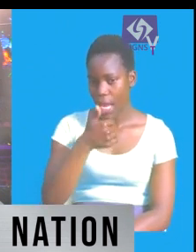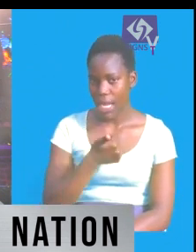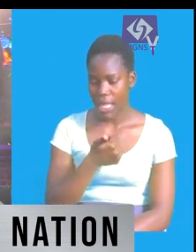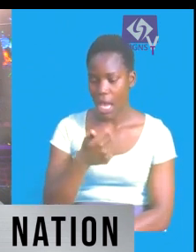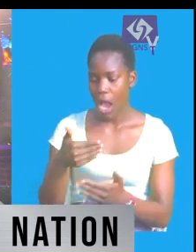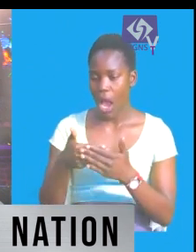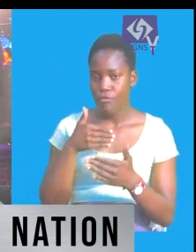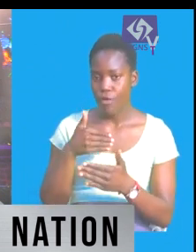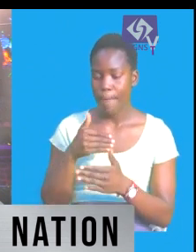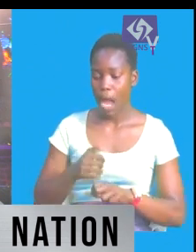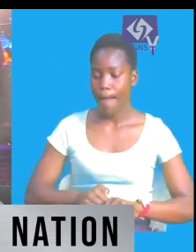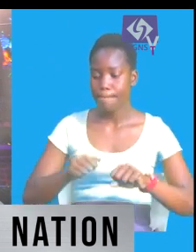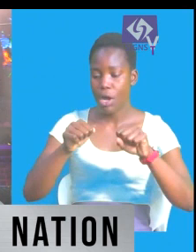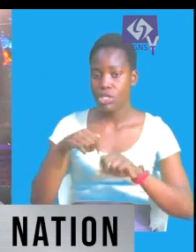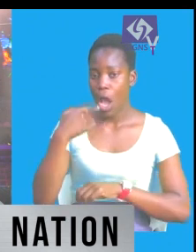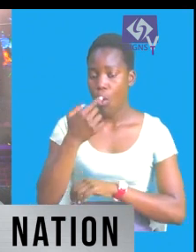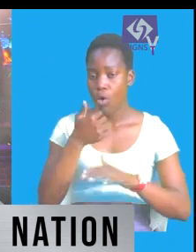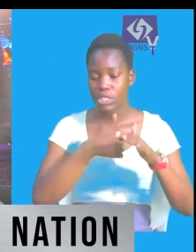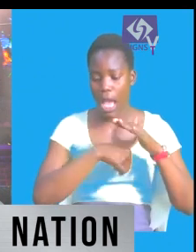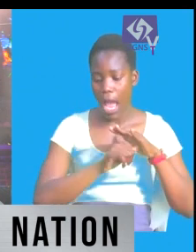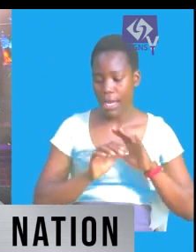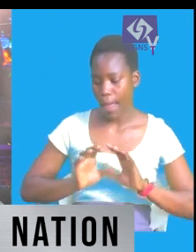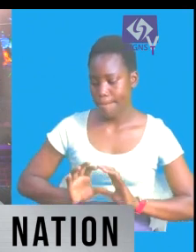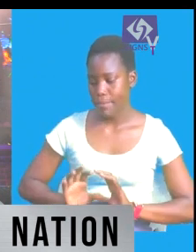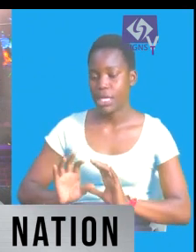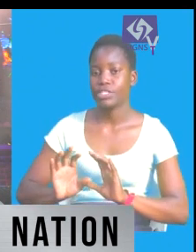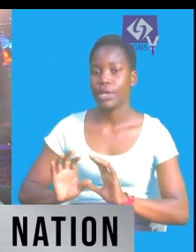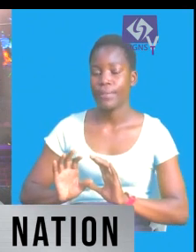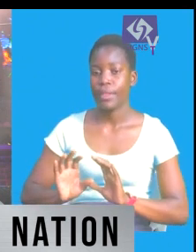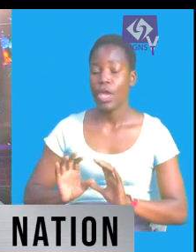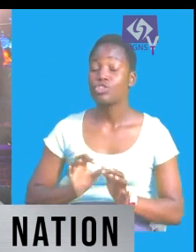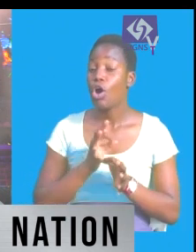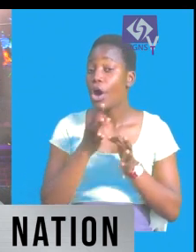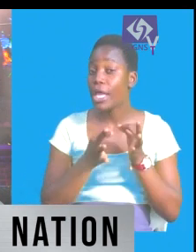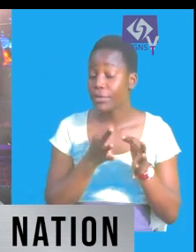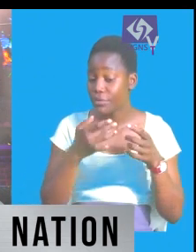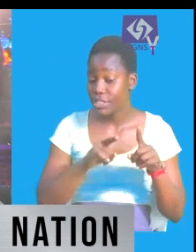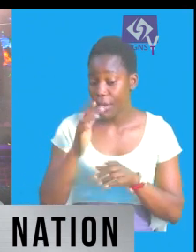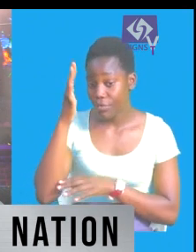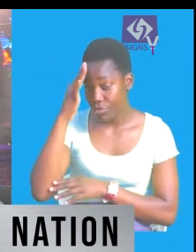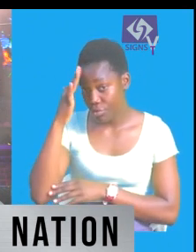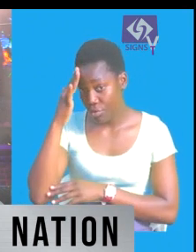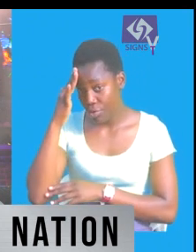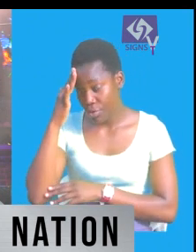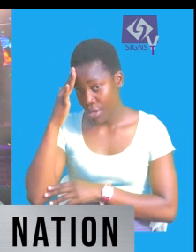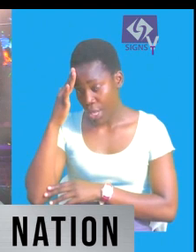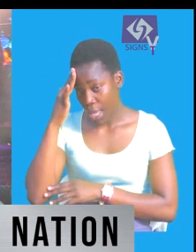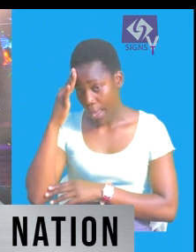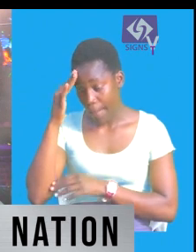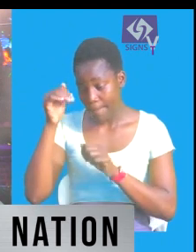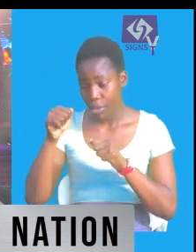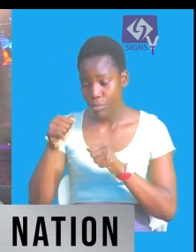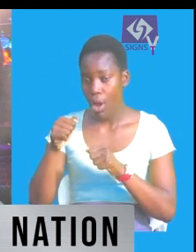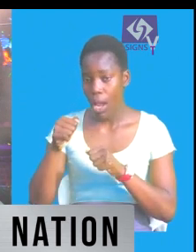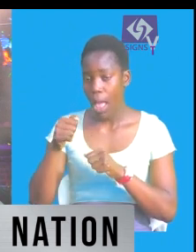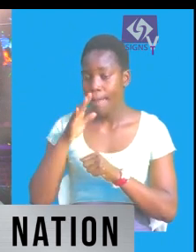chair who was under so much pressure. So if he knew he would panic, he would be under so